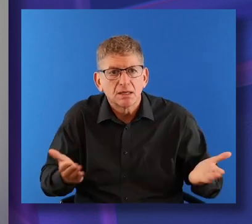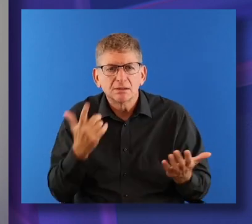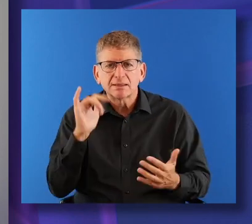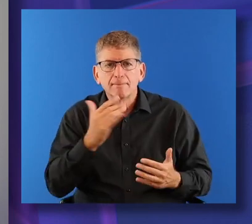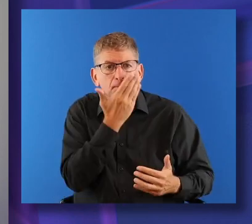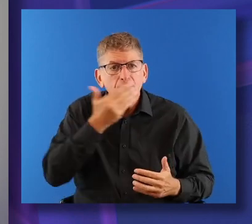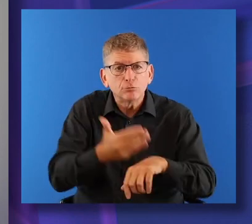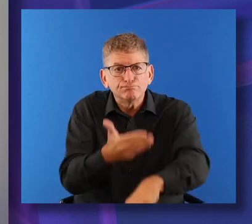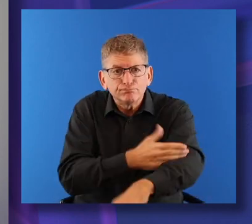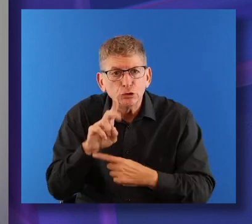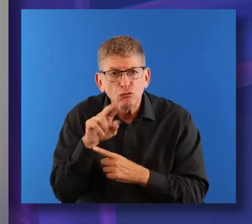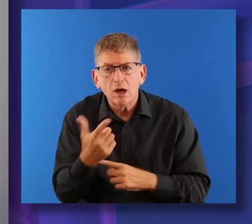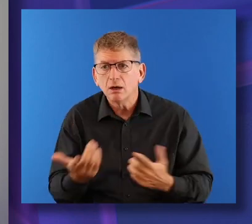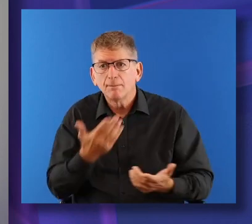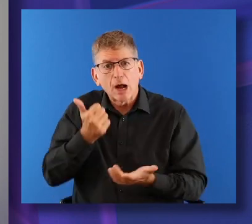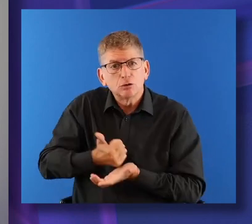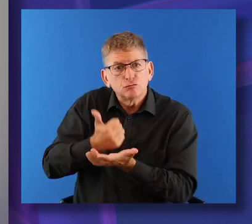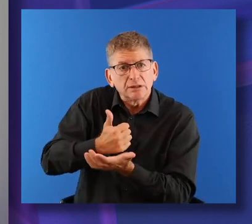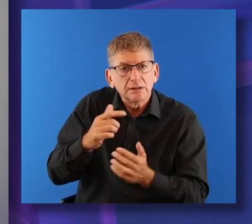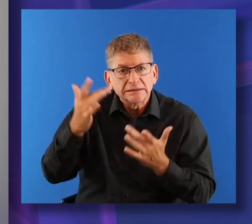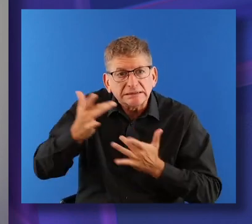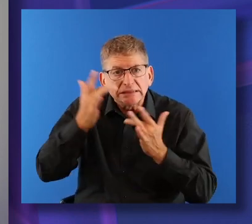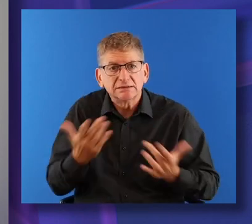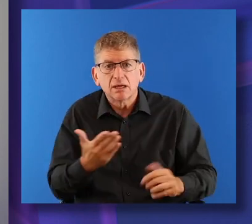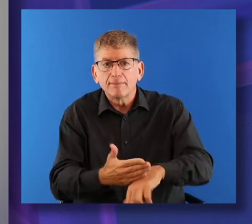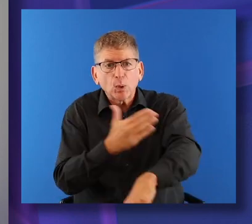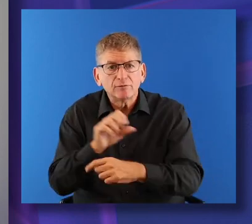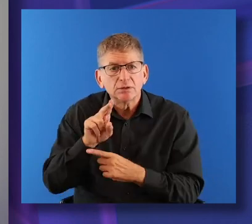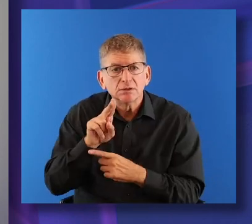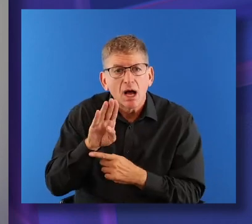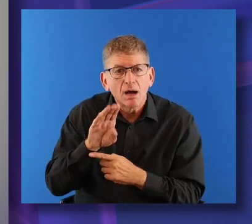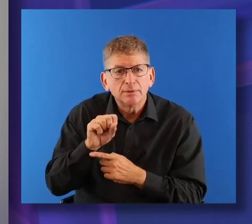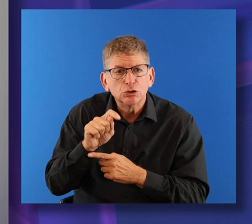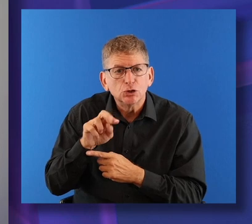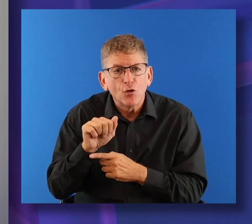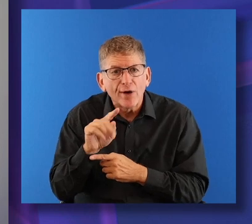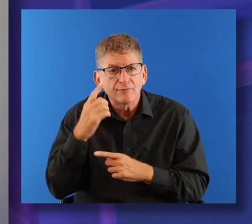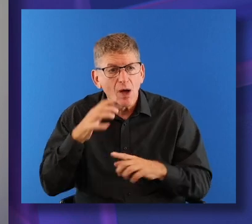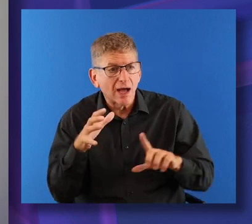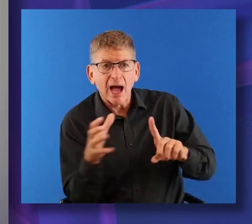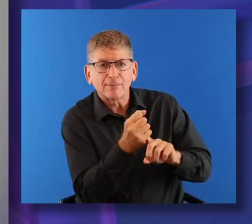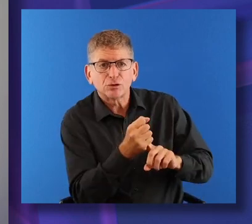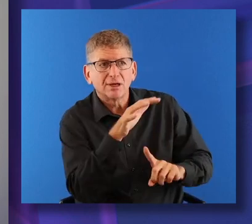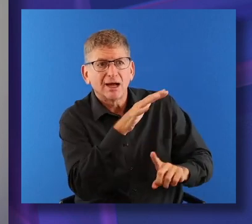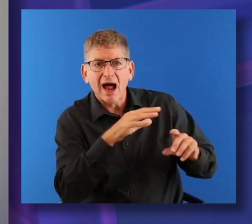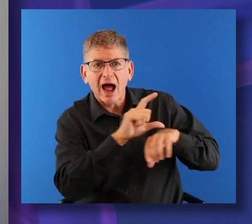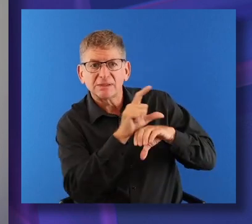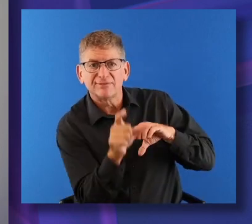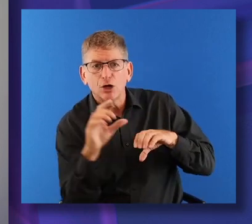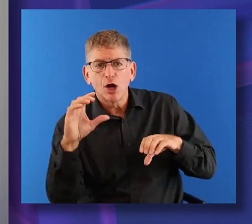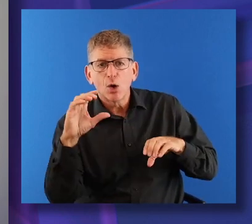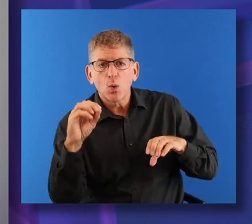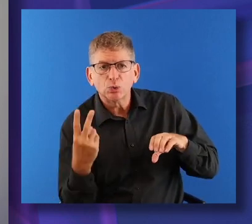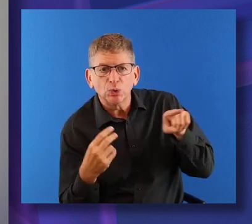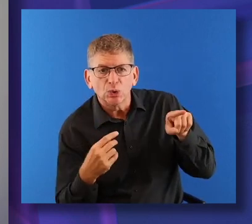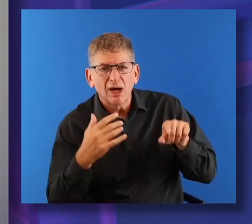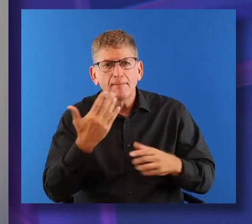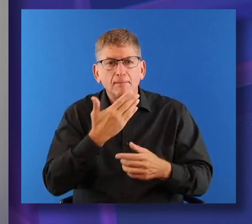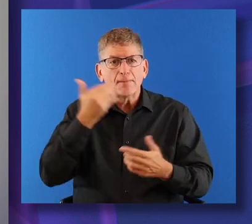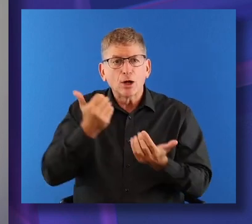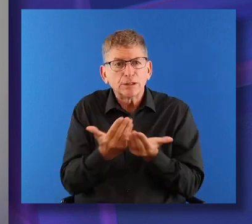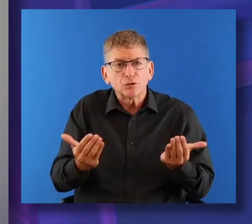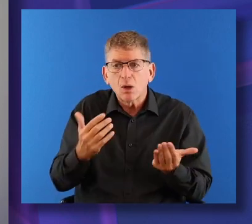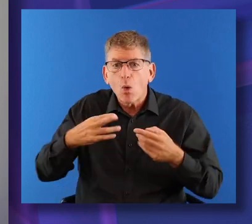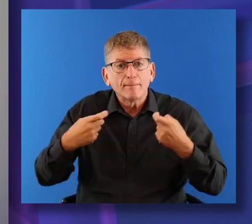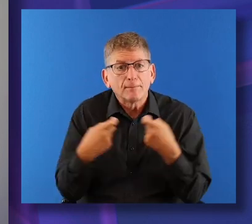for batteries, or new electrodes for fuel cells to power the hydrogen economy. And these are just some of the myriad potential